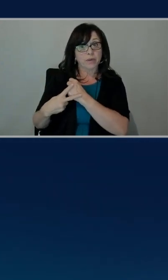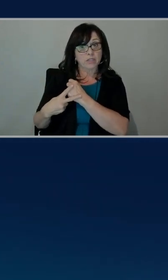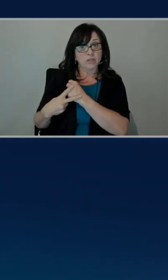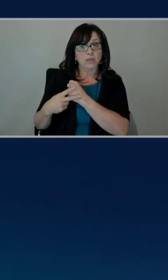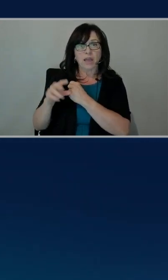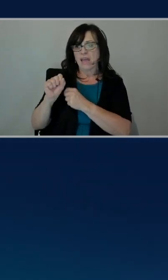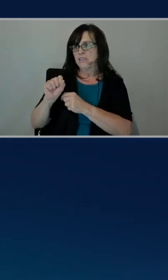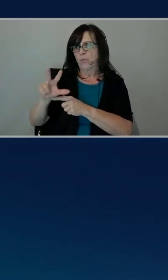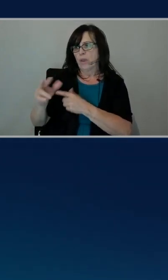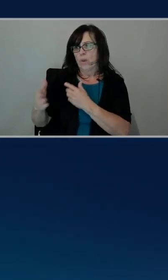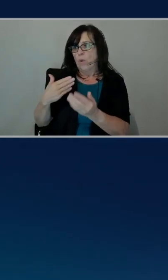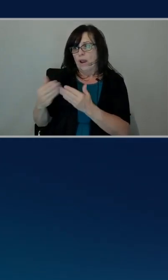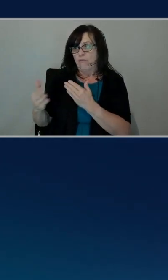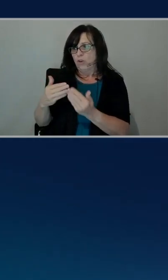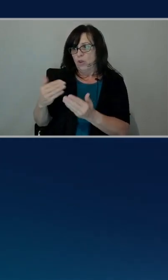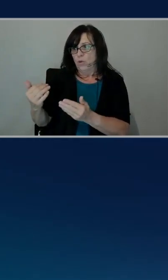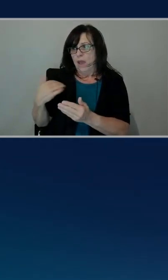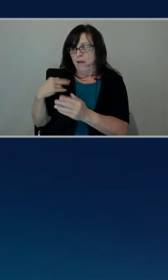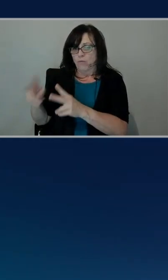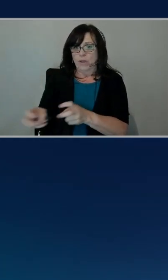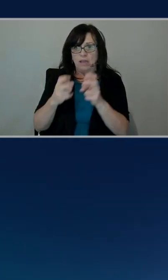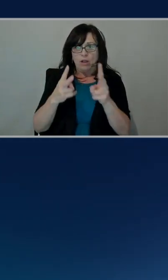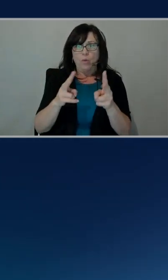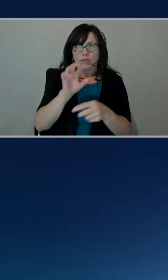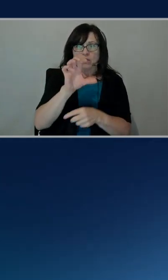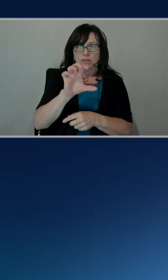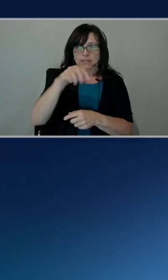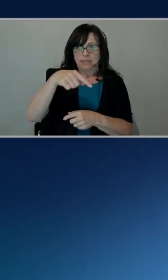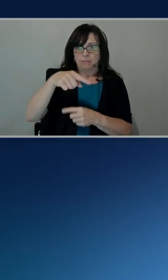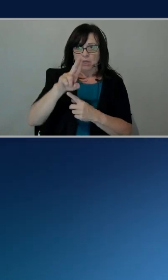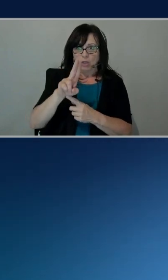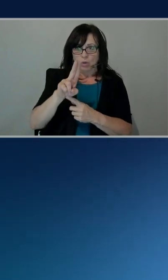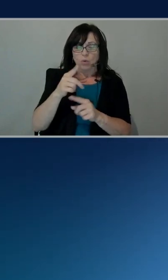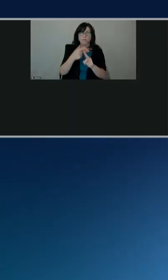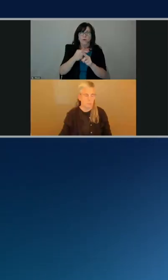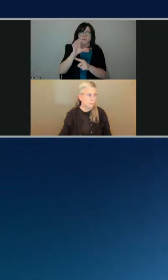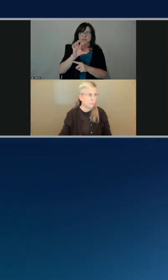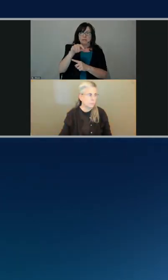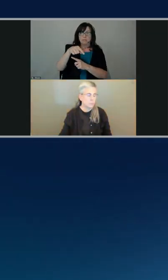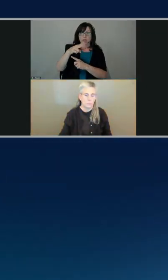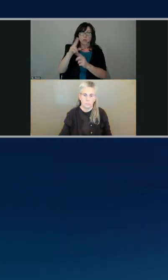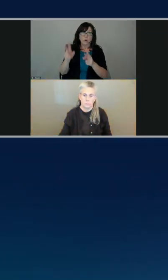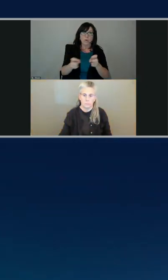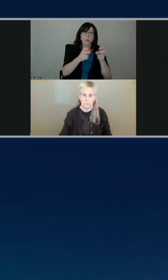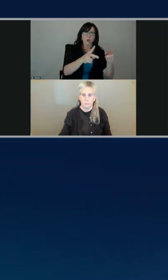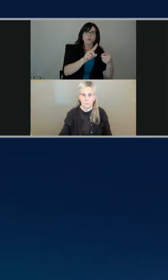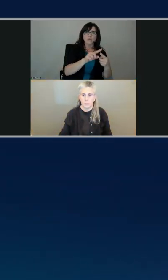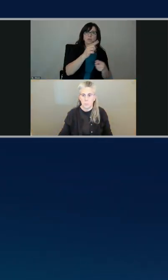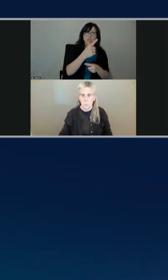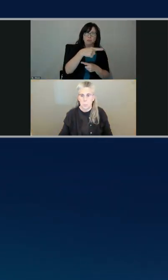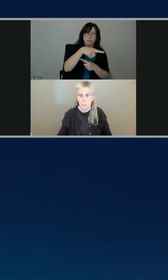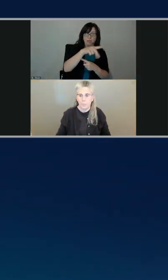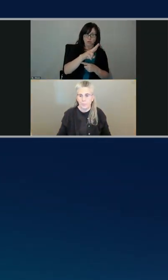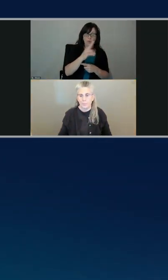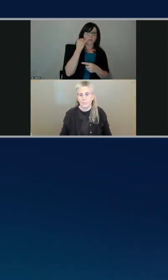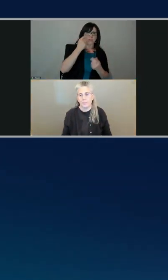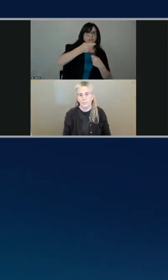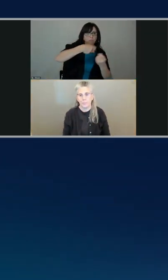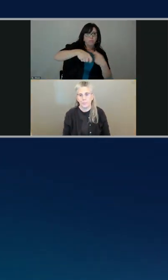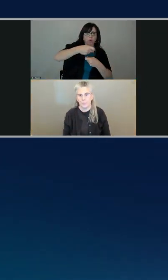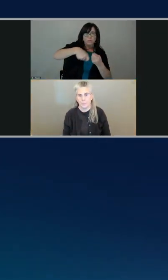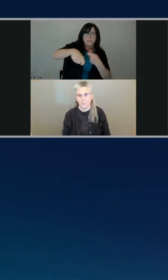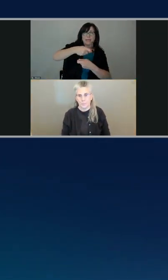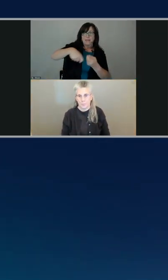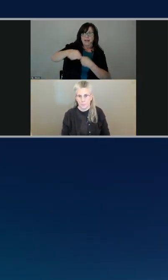whatever it is, from there we load into CPU, right? Okay. And from CPU we load into GPU, but we keep rotating them out because GPU has finite